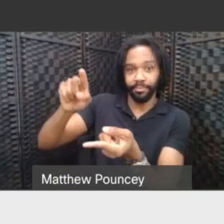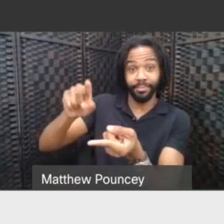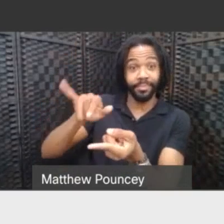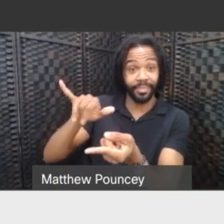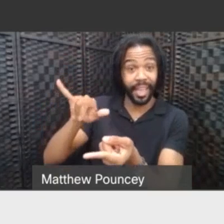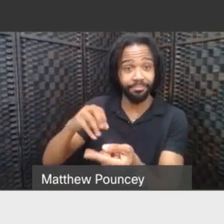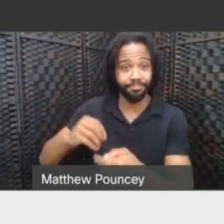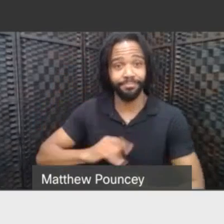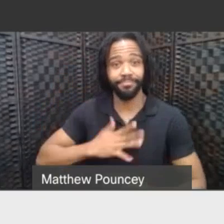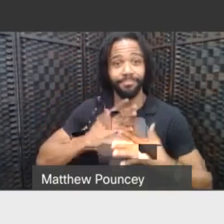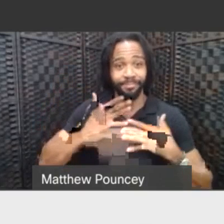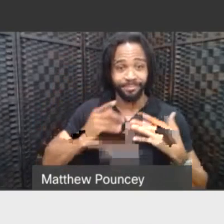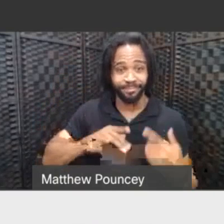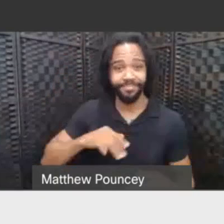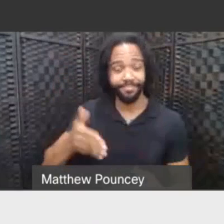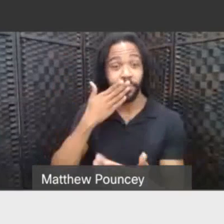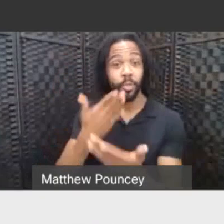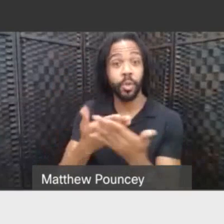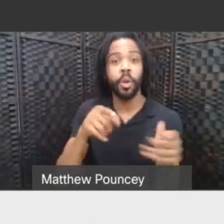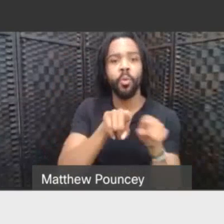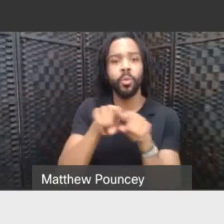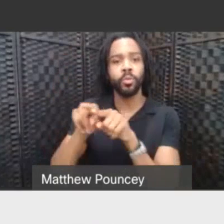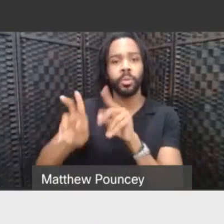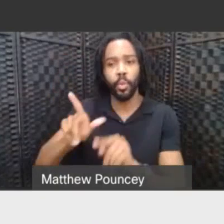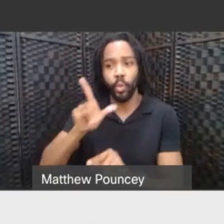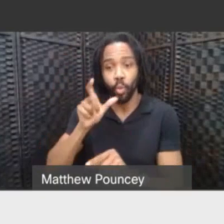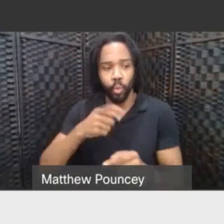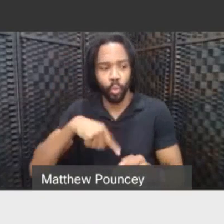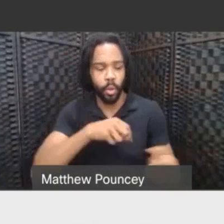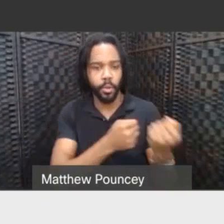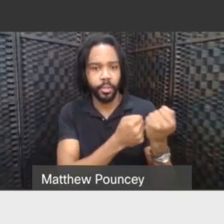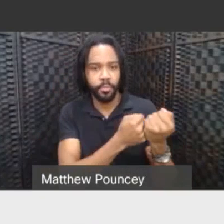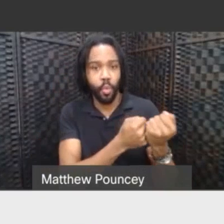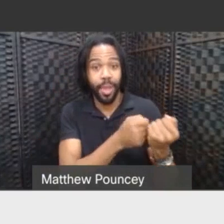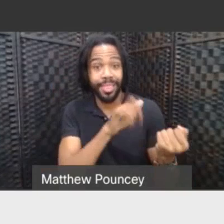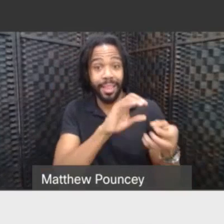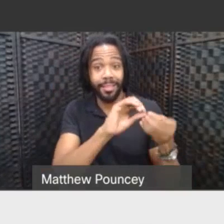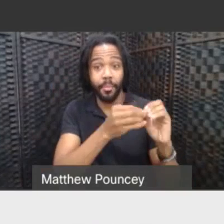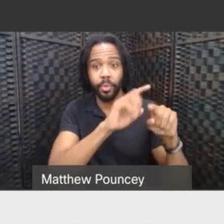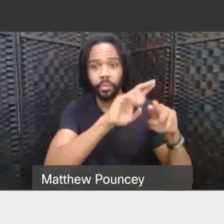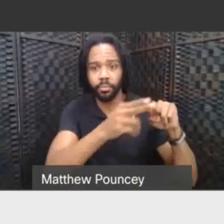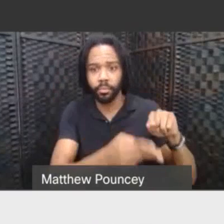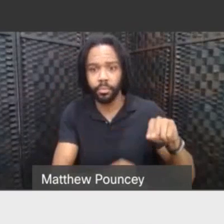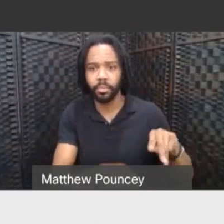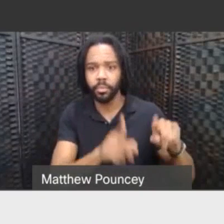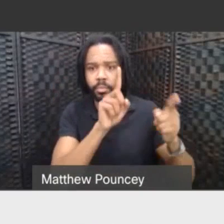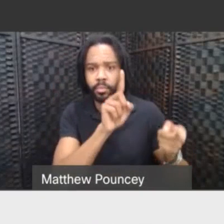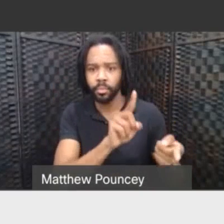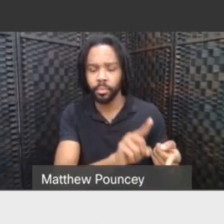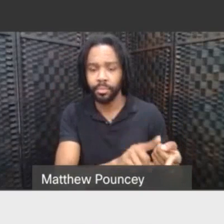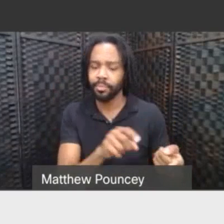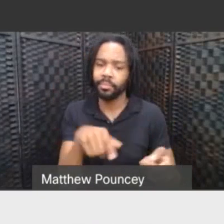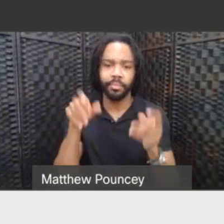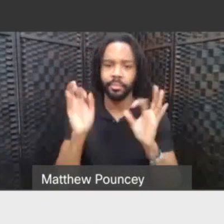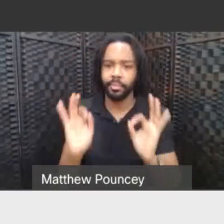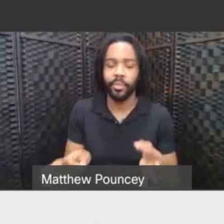as, even the people we support, the numbers are lower, which sounds good. Certainly everyone needs